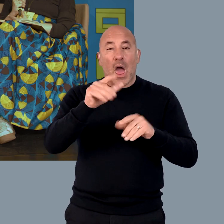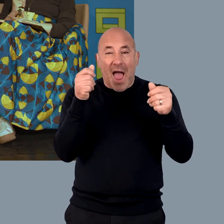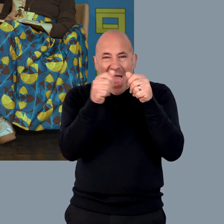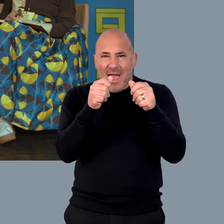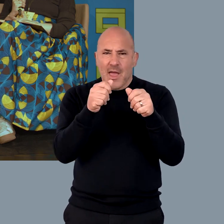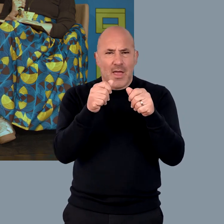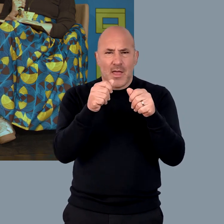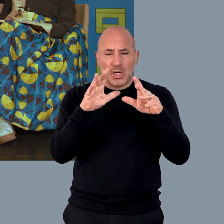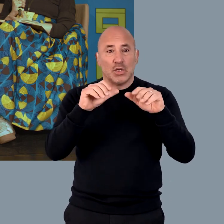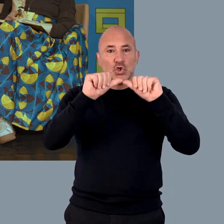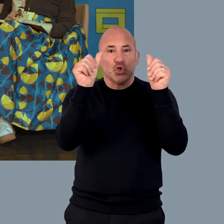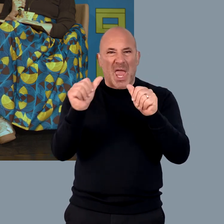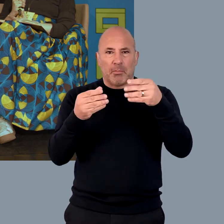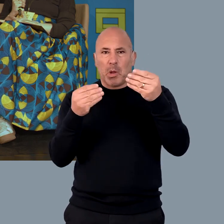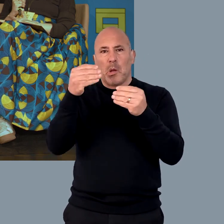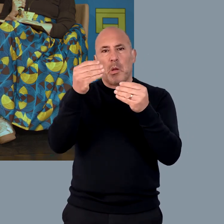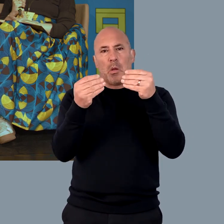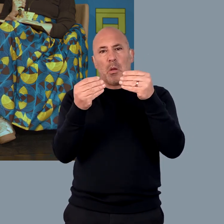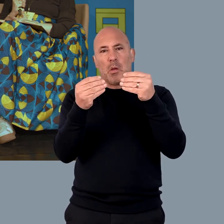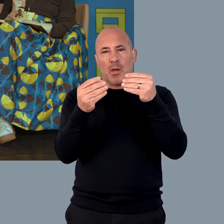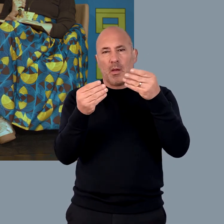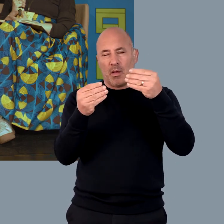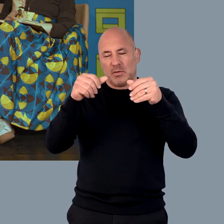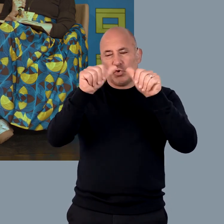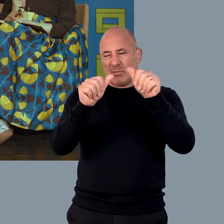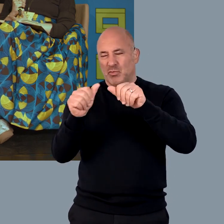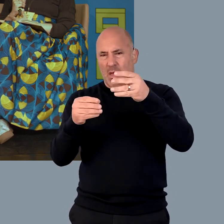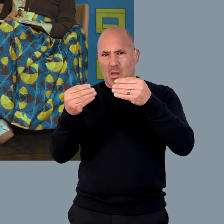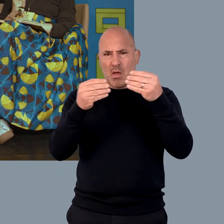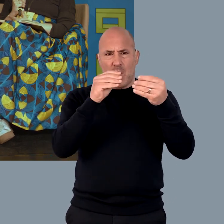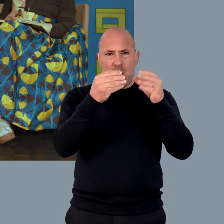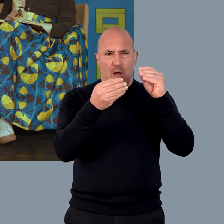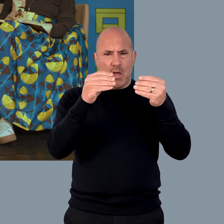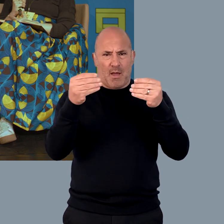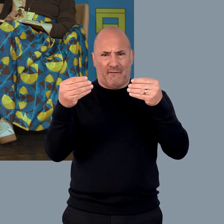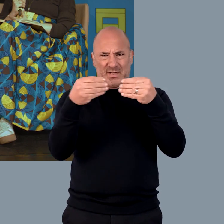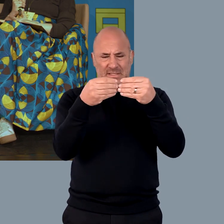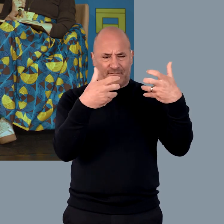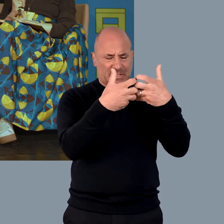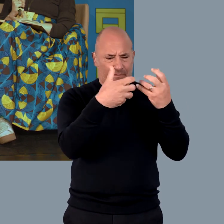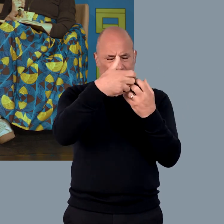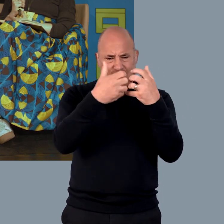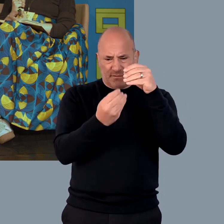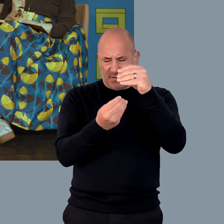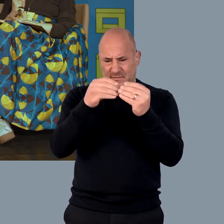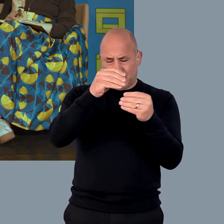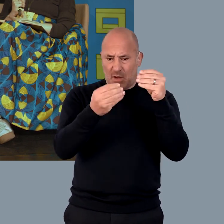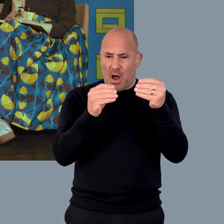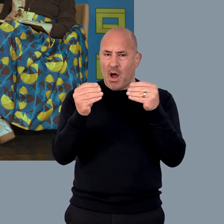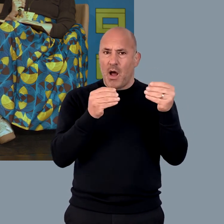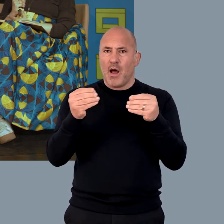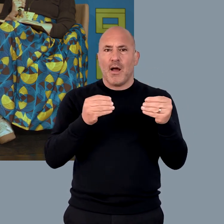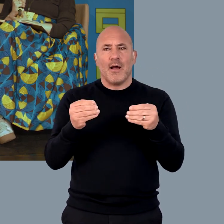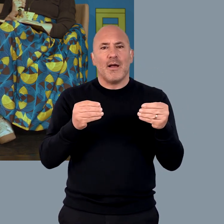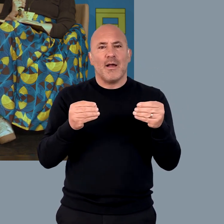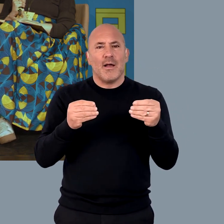to pick them out by color, you start to look at things by shape. Before you know it, you can start picking out patterns and see how these two pieces fit